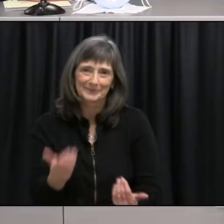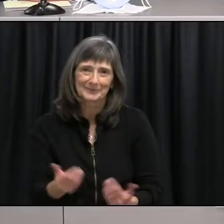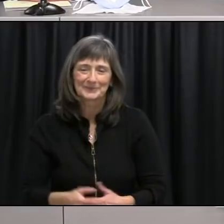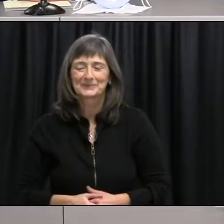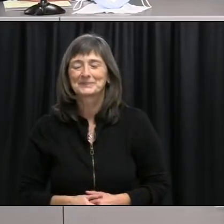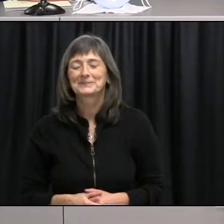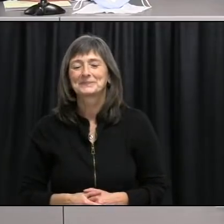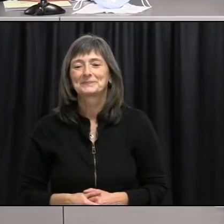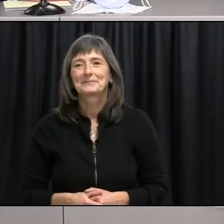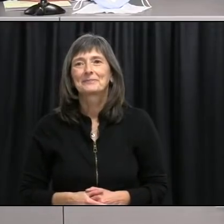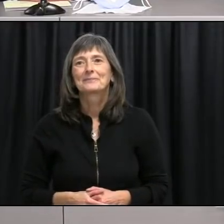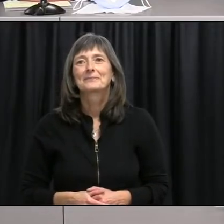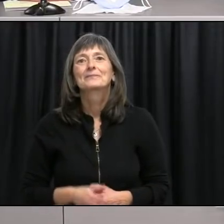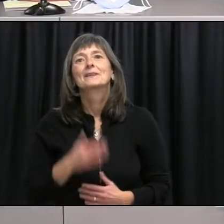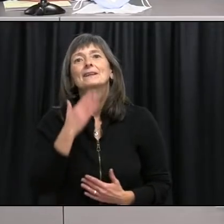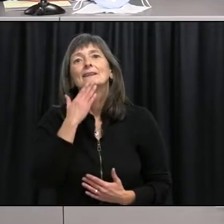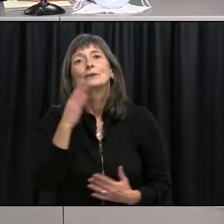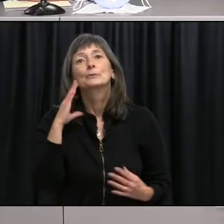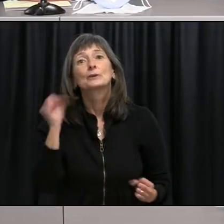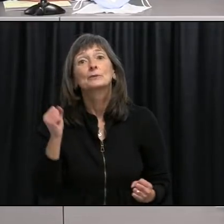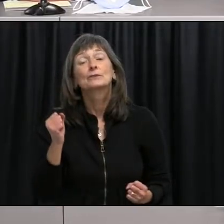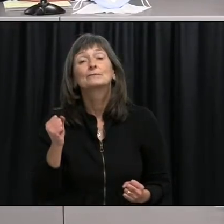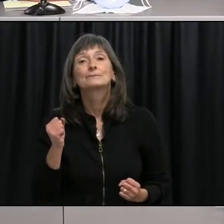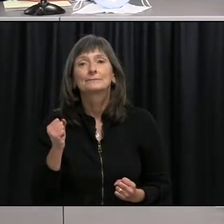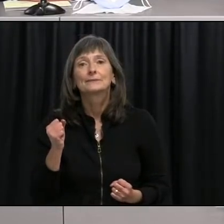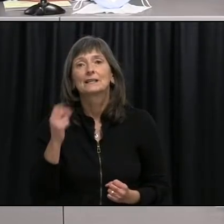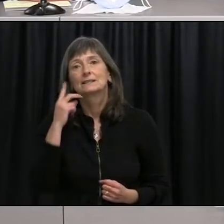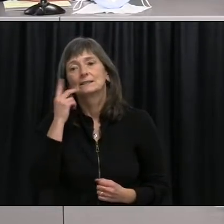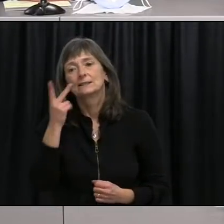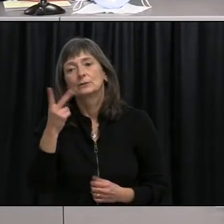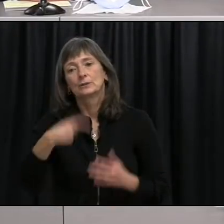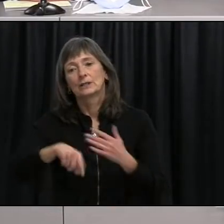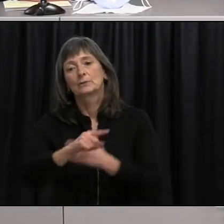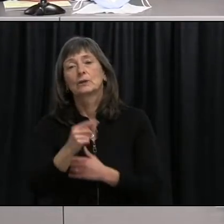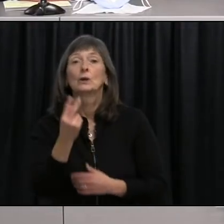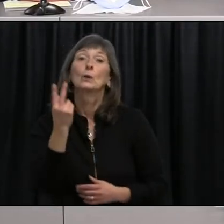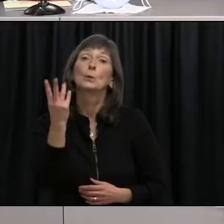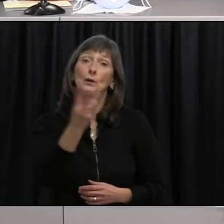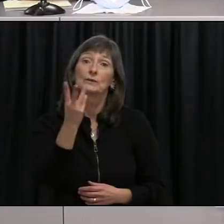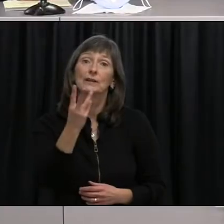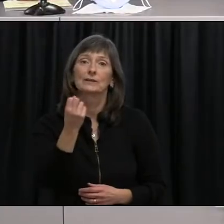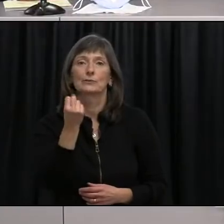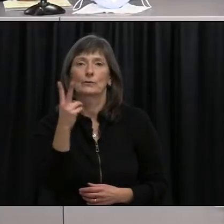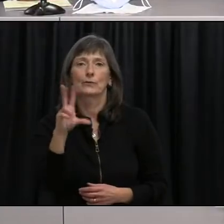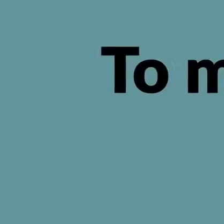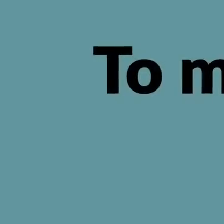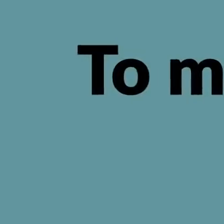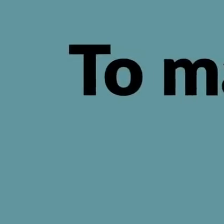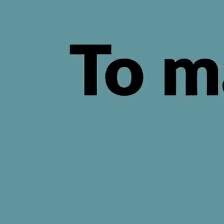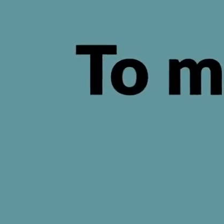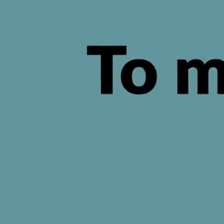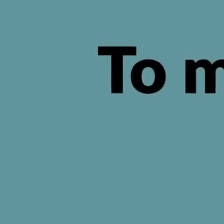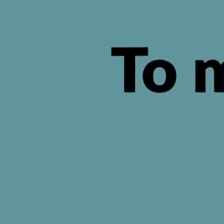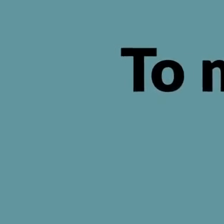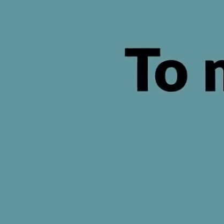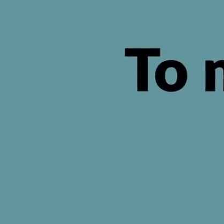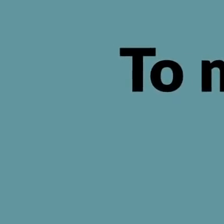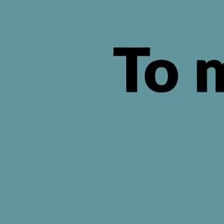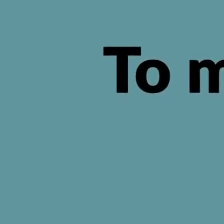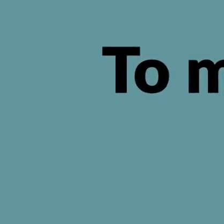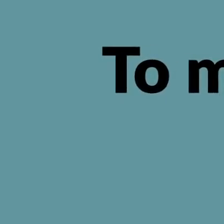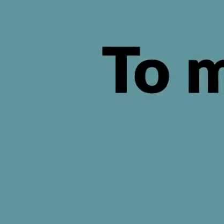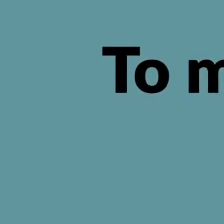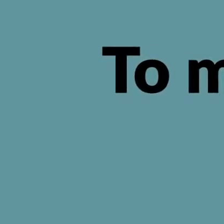Thank you very much, Premier. Thanks for tuning in, folks. We'll join us again next week on Wednesday at 12:30 p.m. Thank you.